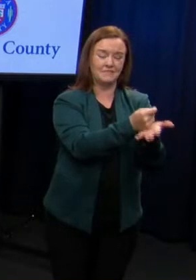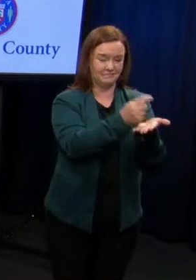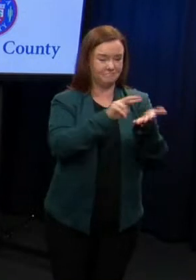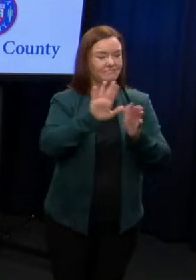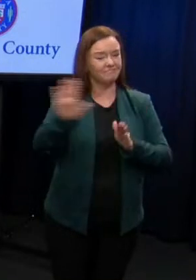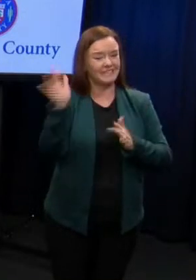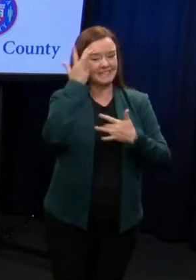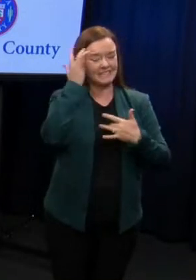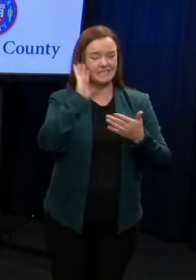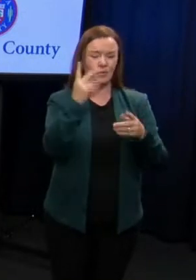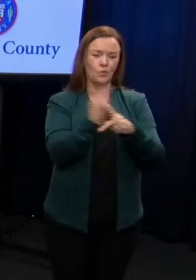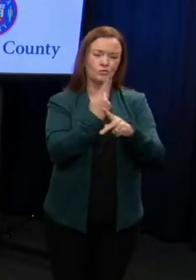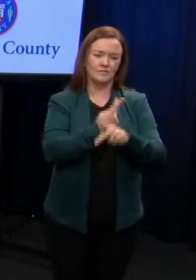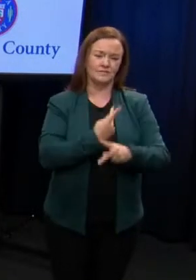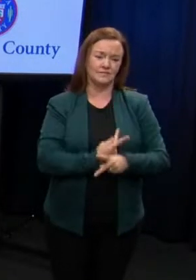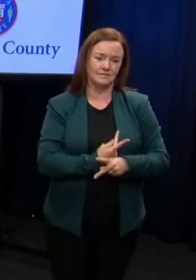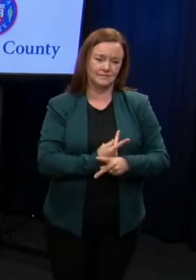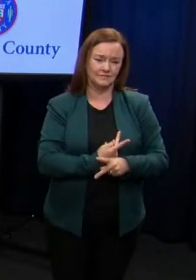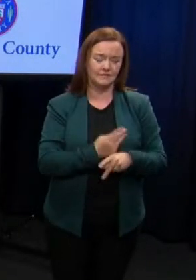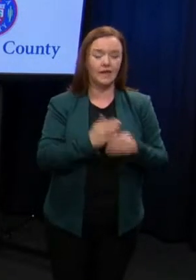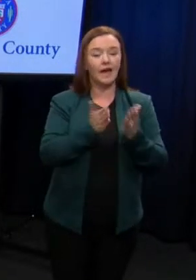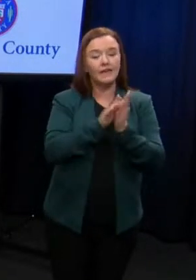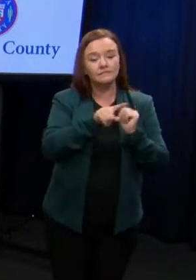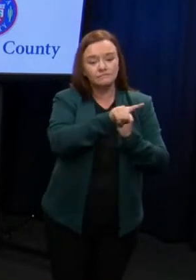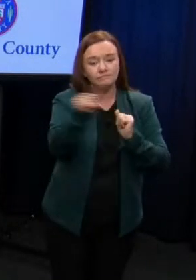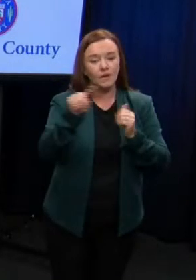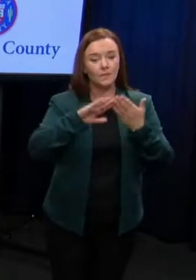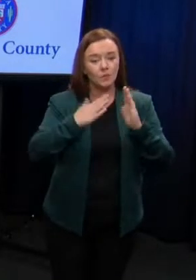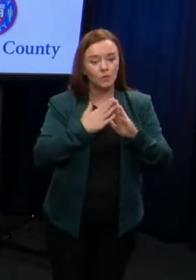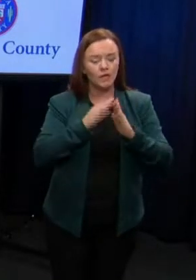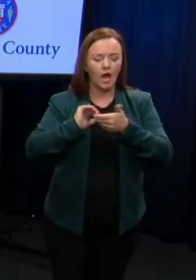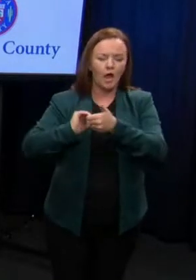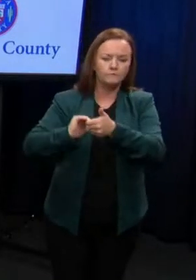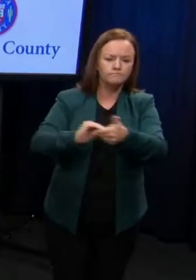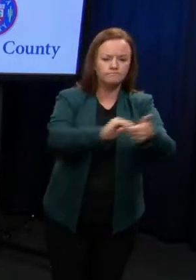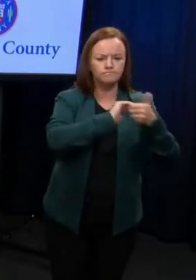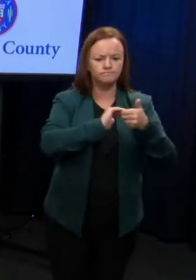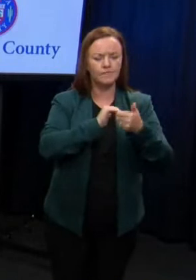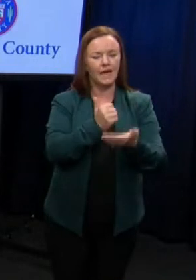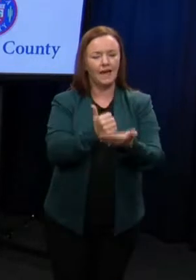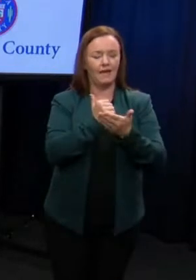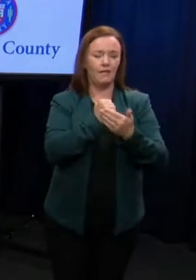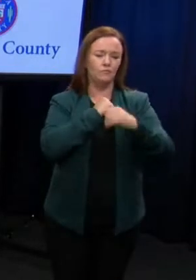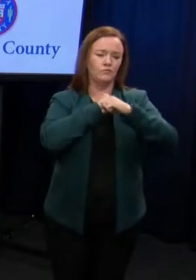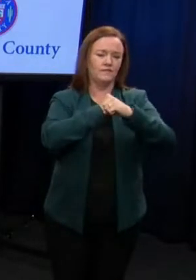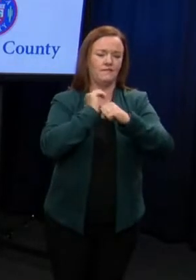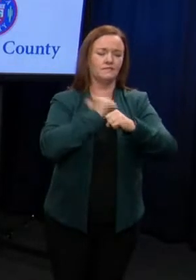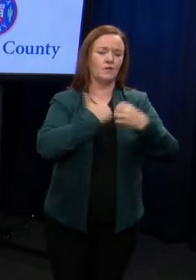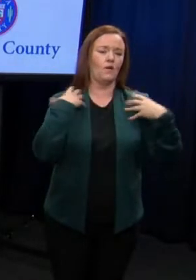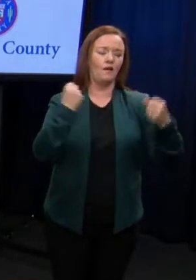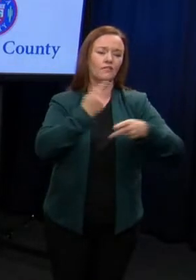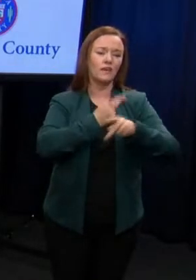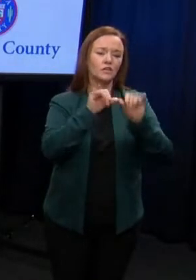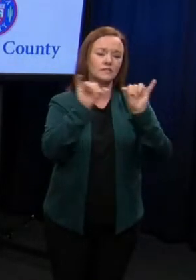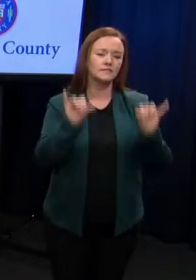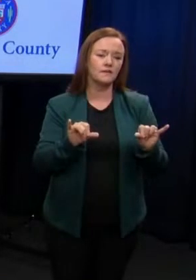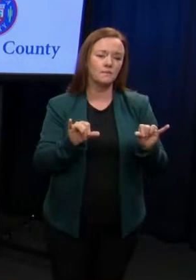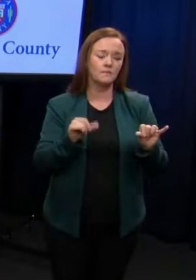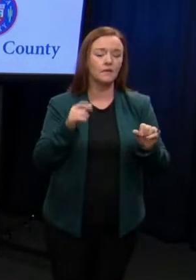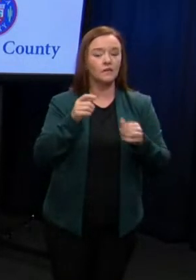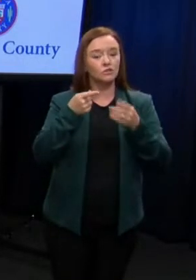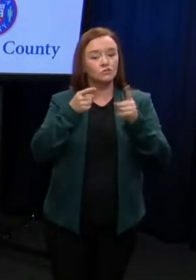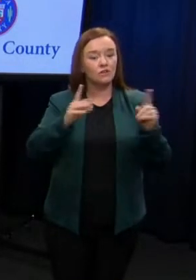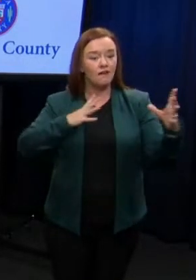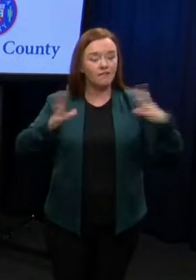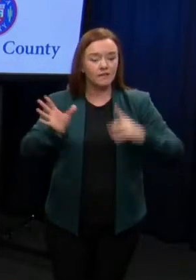asking you as a community to work together to help protect our healthcare system. We need to work really hard through the